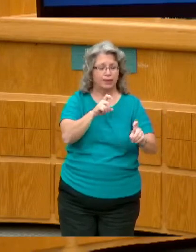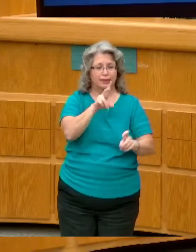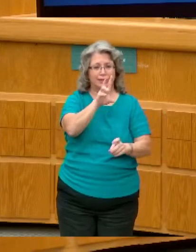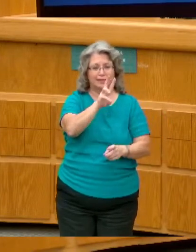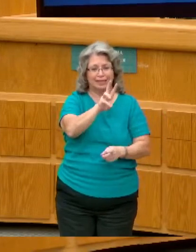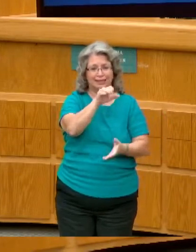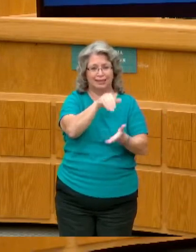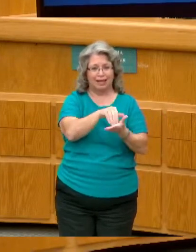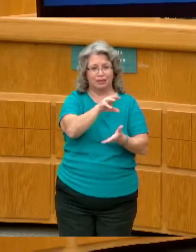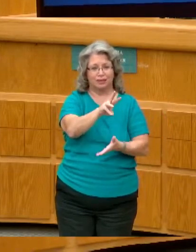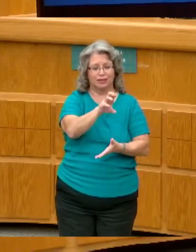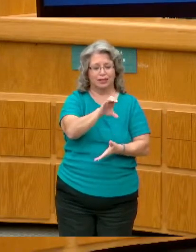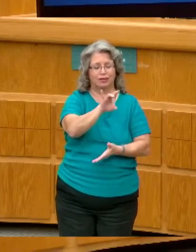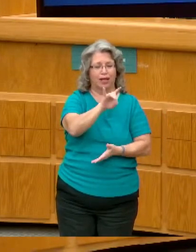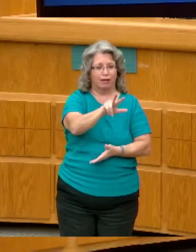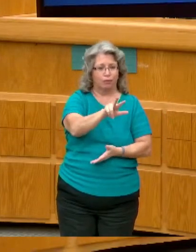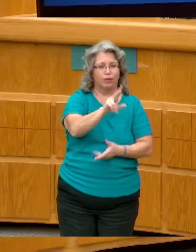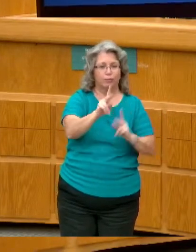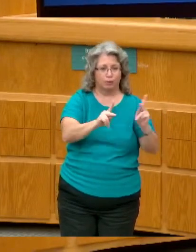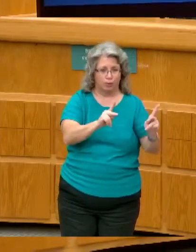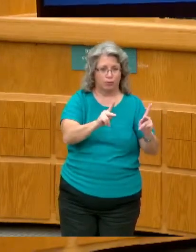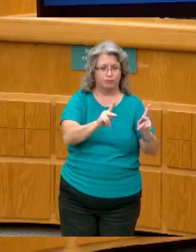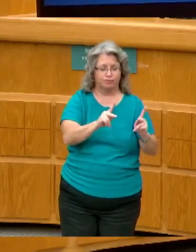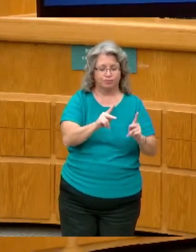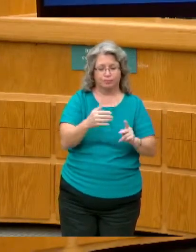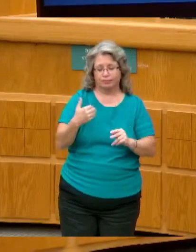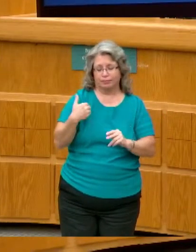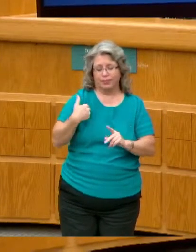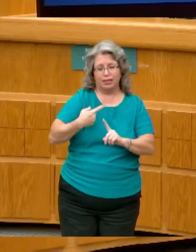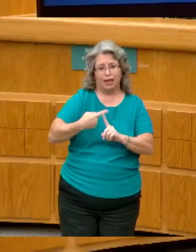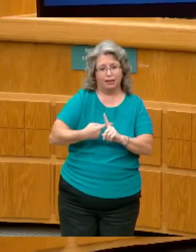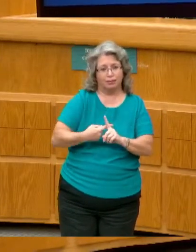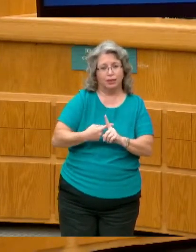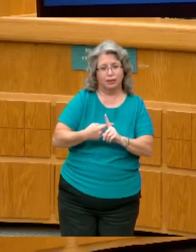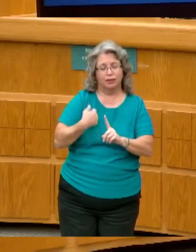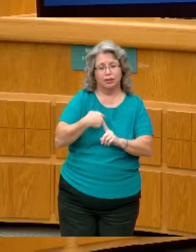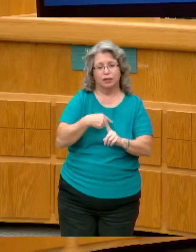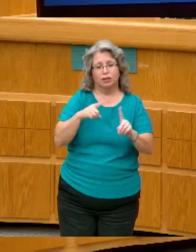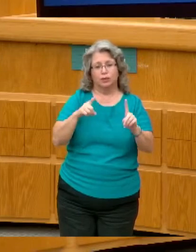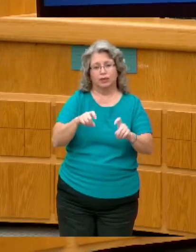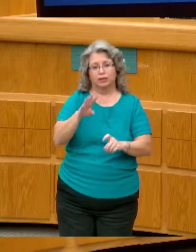6,683 people through our drive-through. And last month, we tested